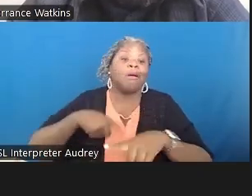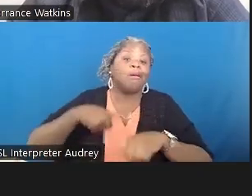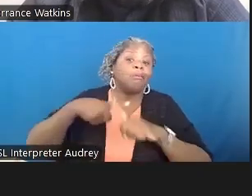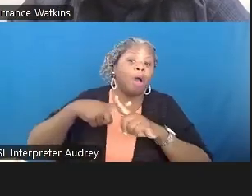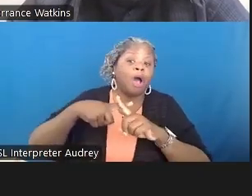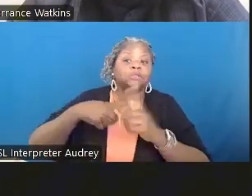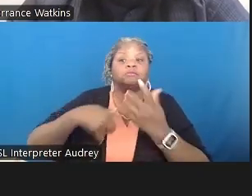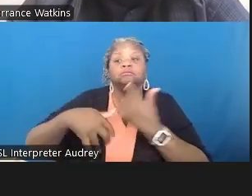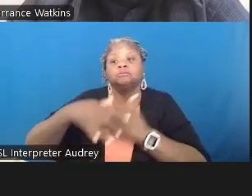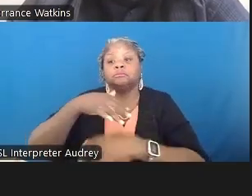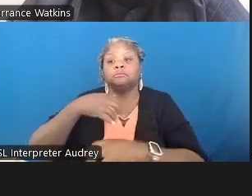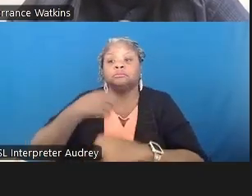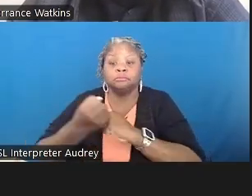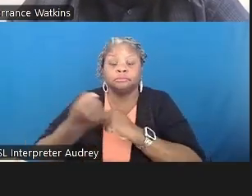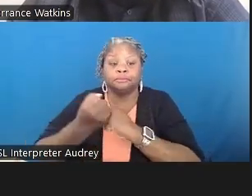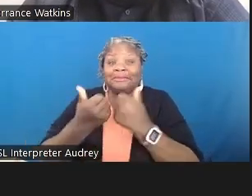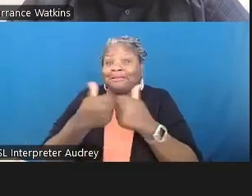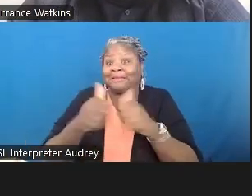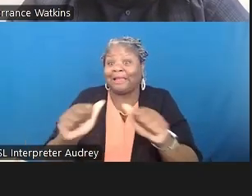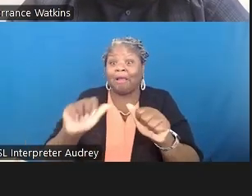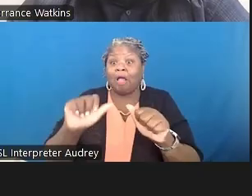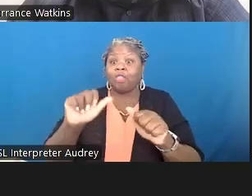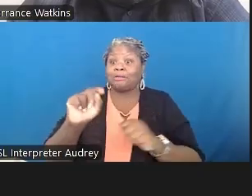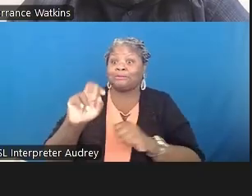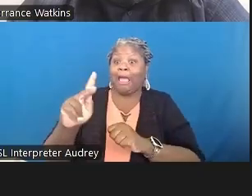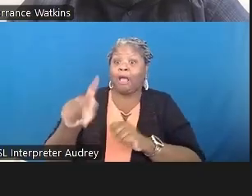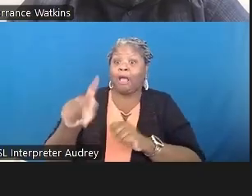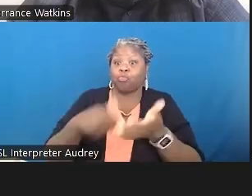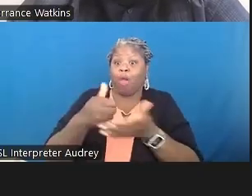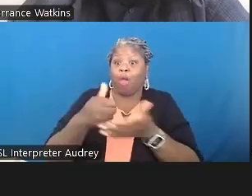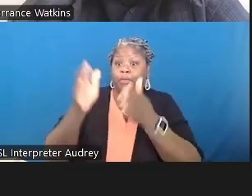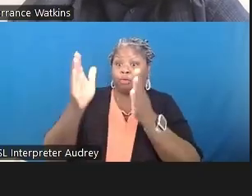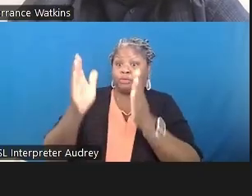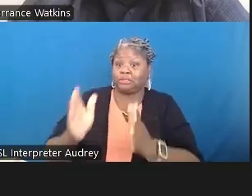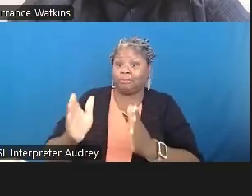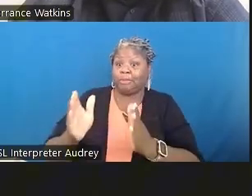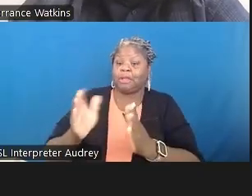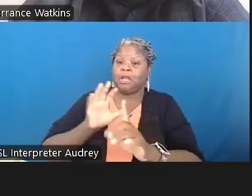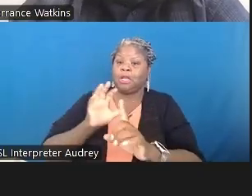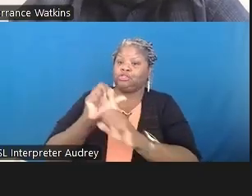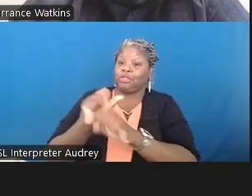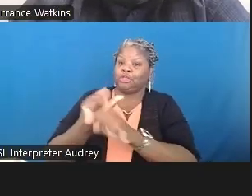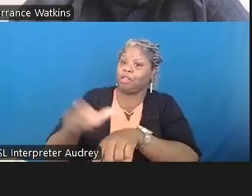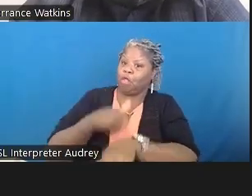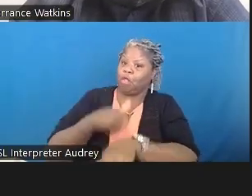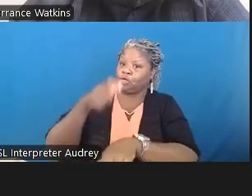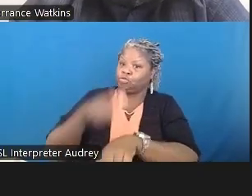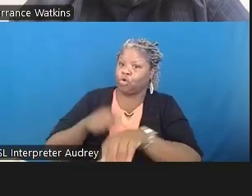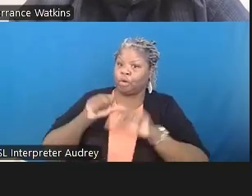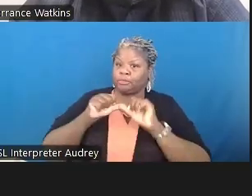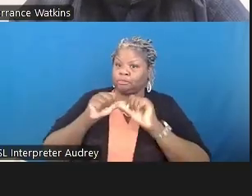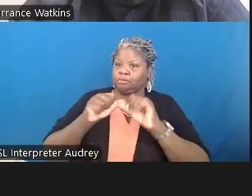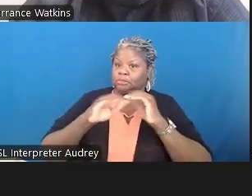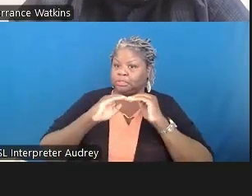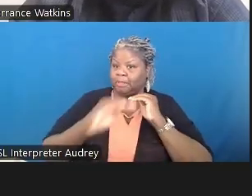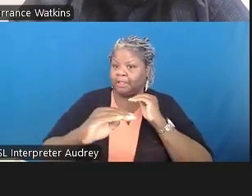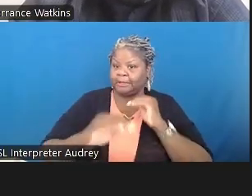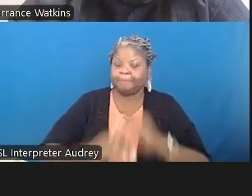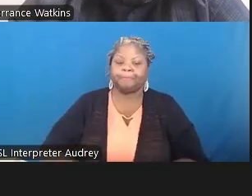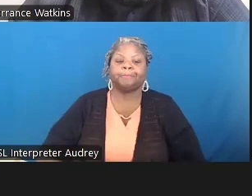systems, and any other tasks needed to assist the participant in achieving long-term stability.